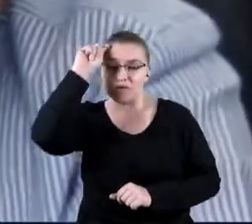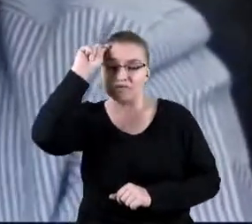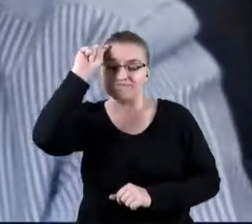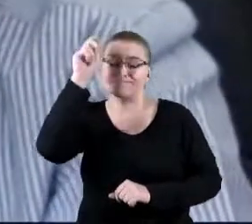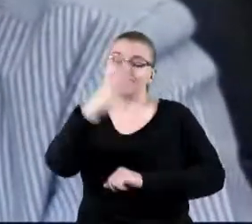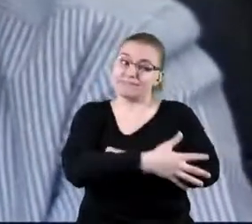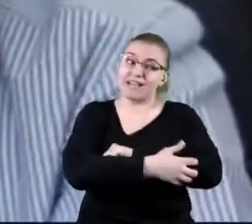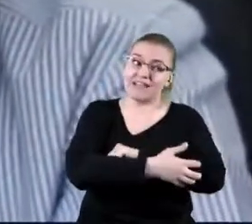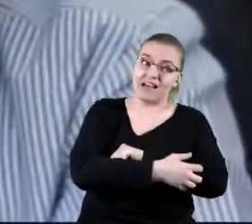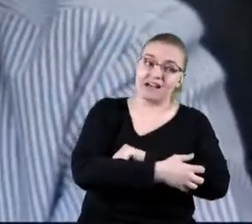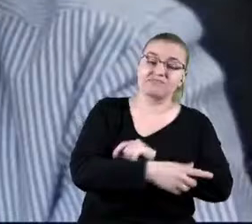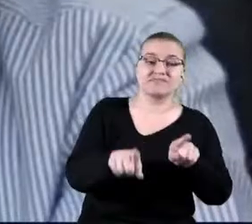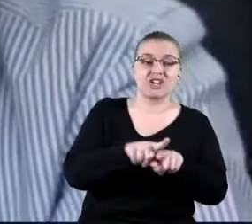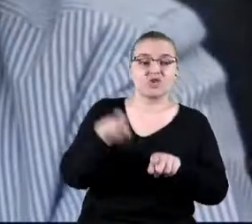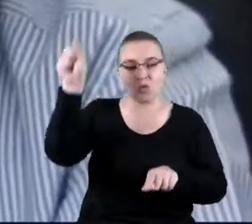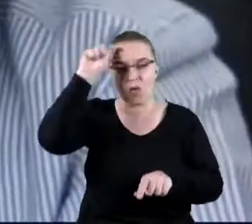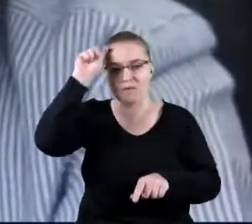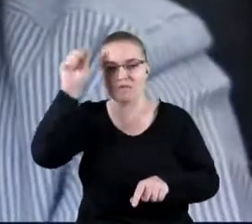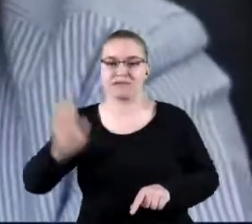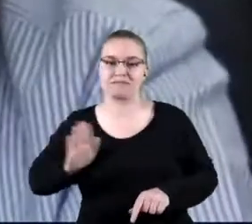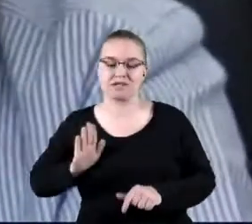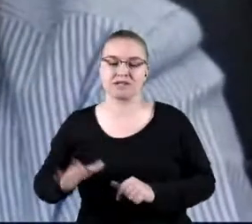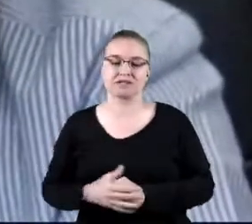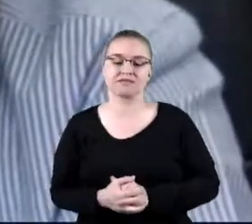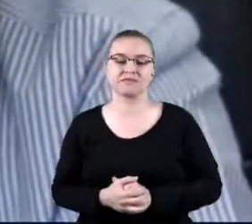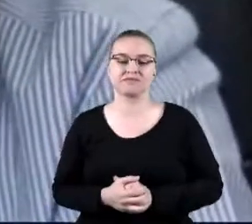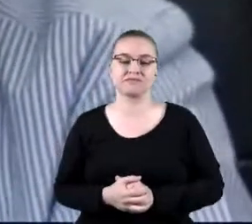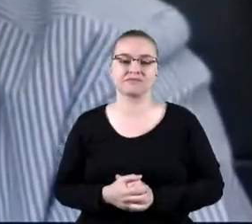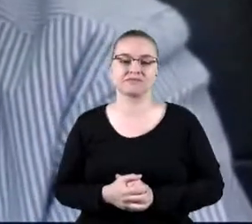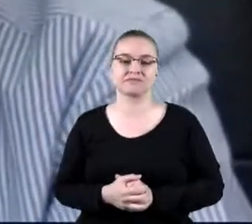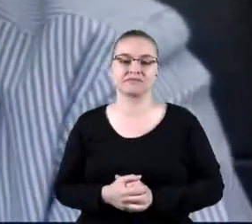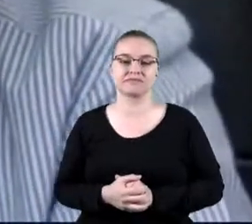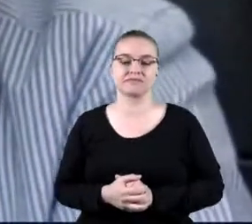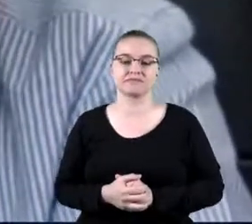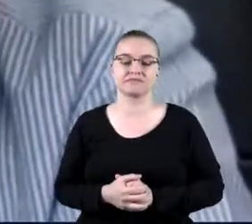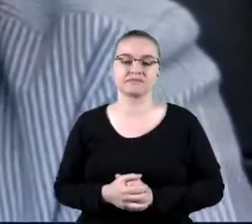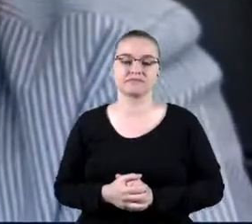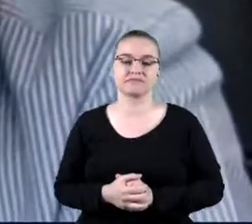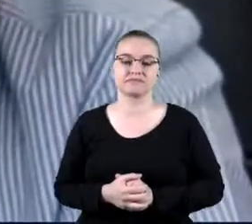mean problems. Poverty means problems with safety.